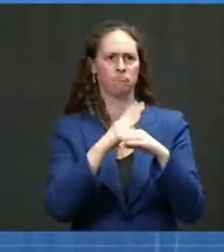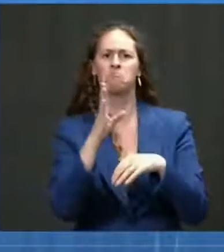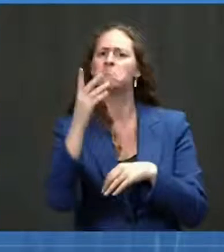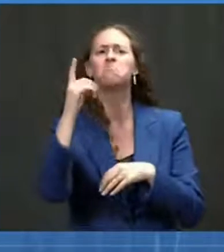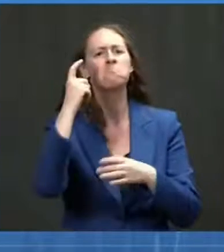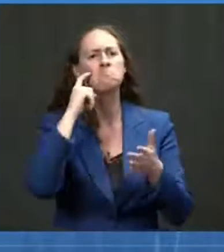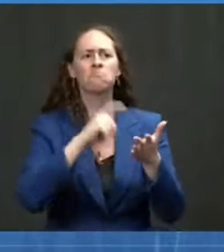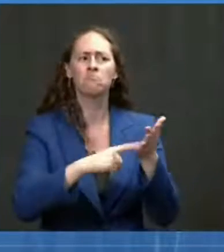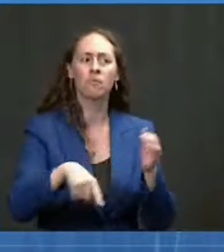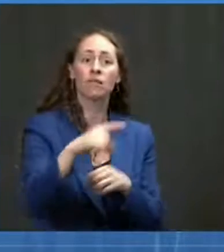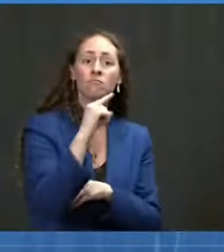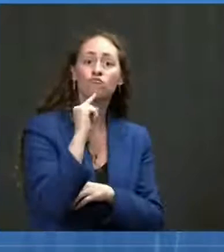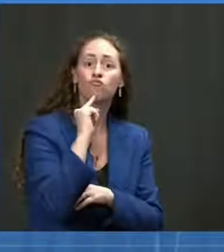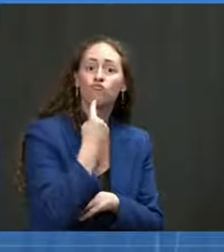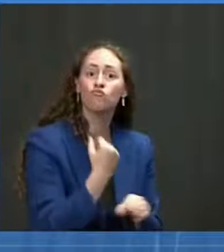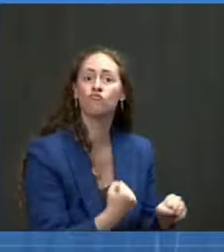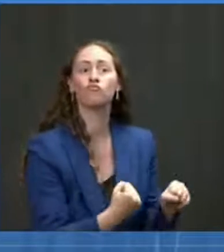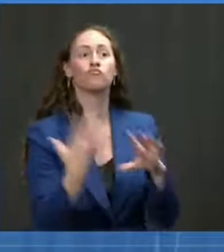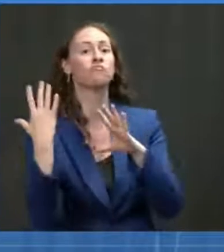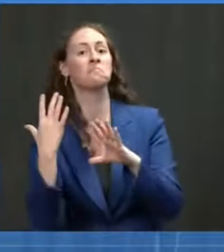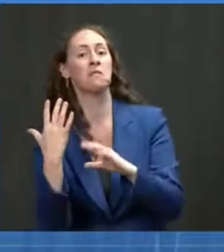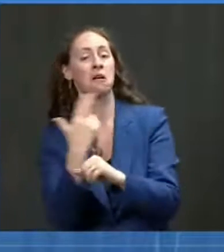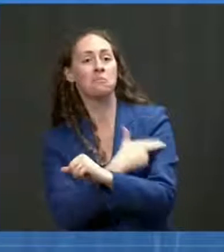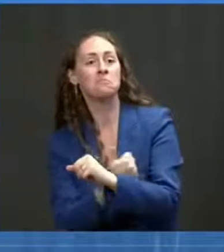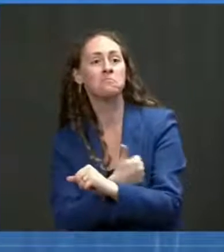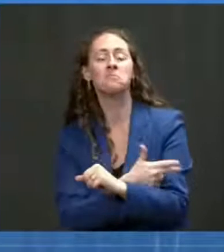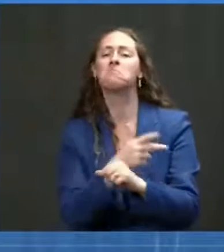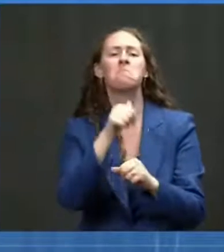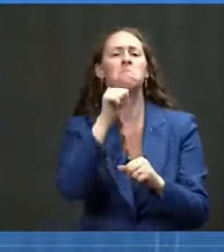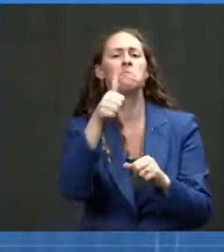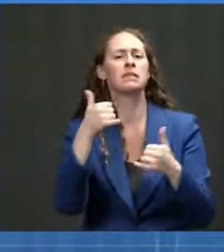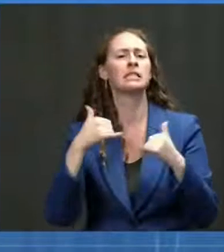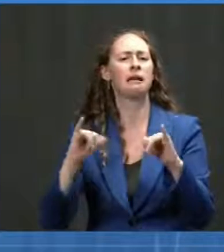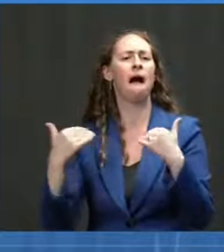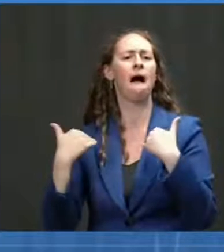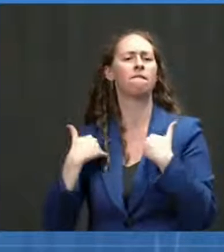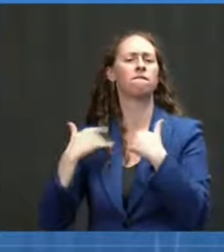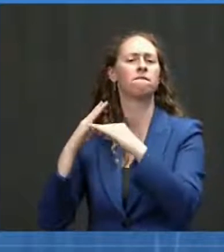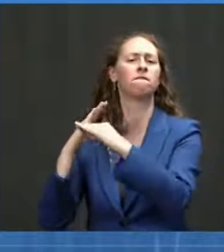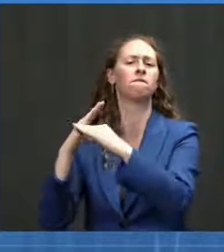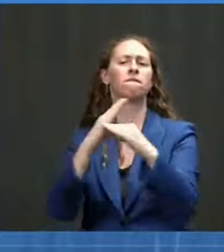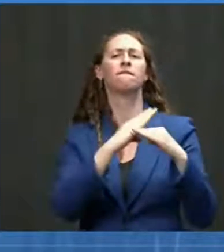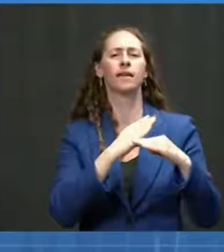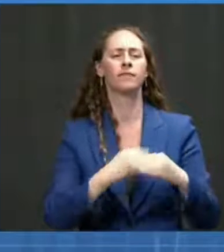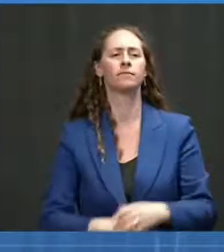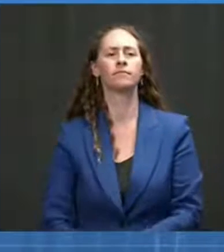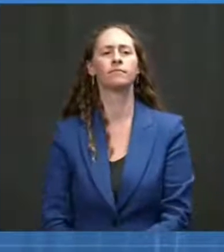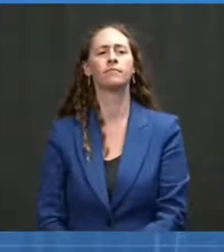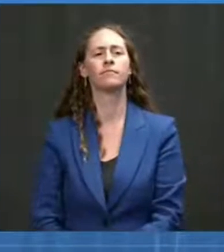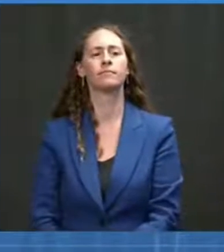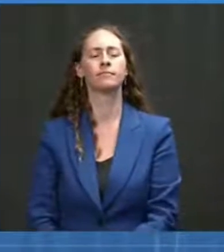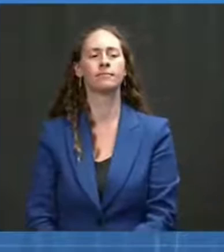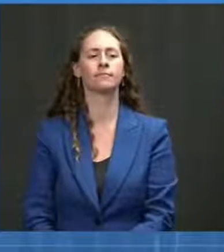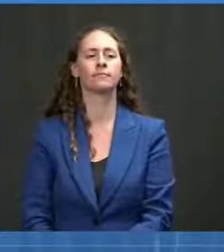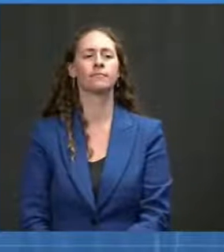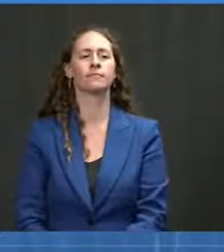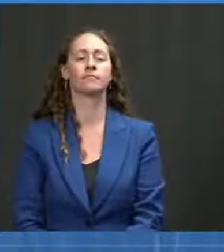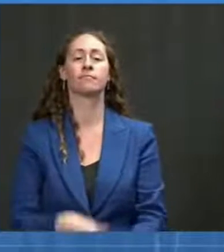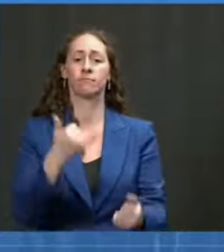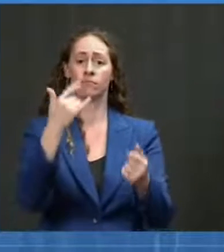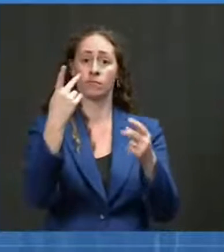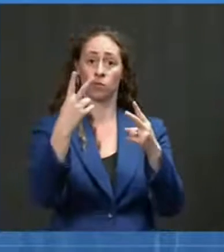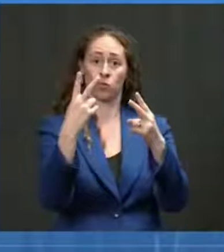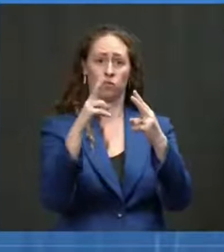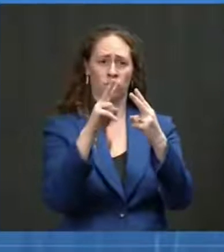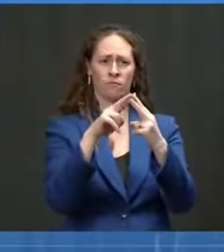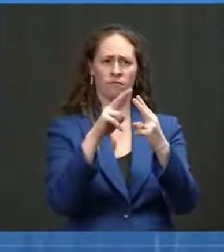in the same reports described before, data from New York State and Mayo Clinic also show that vaccine effectiveness against